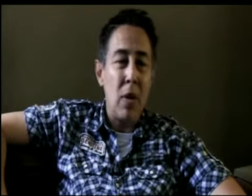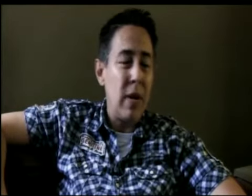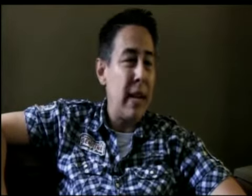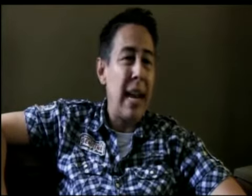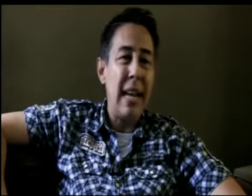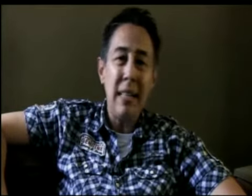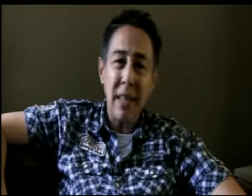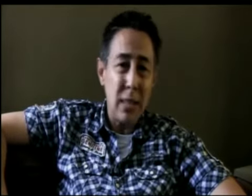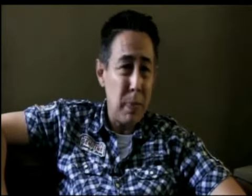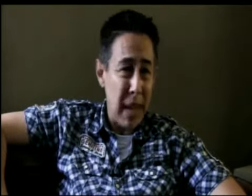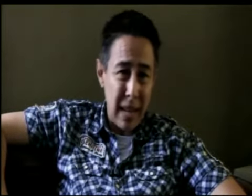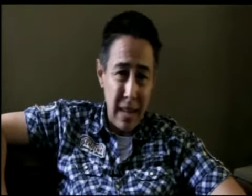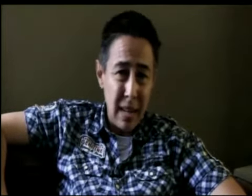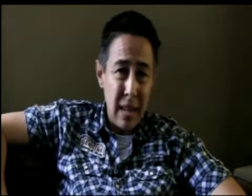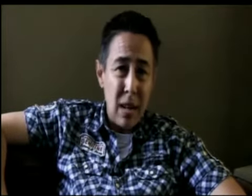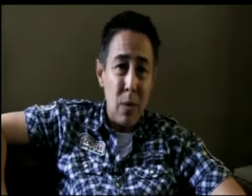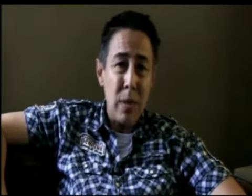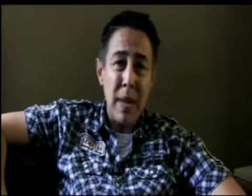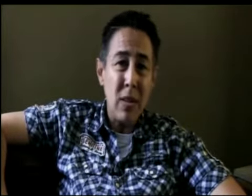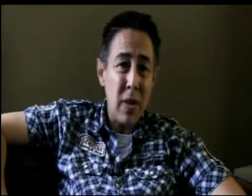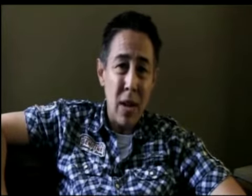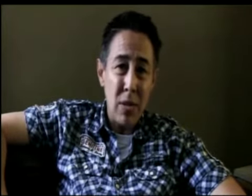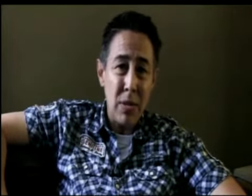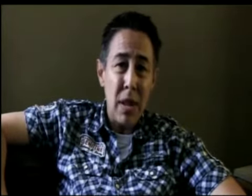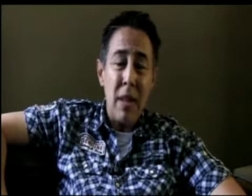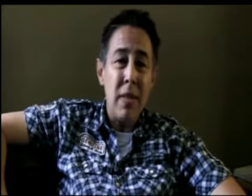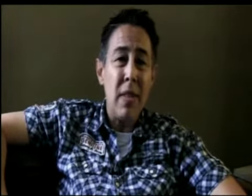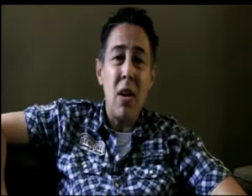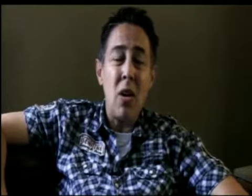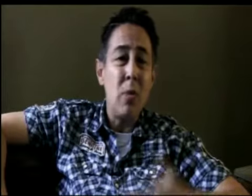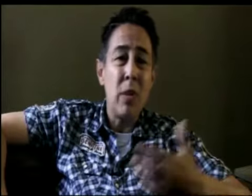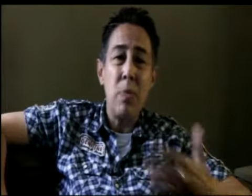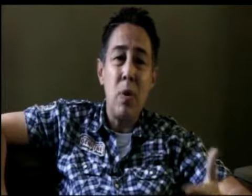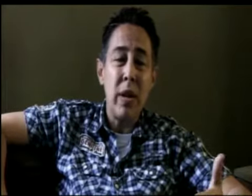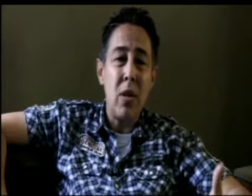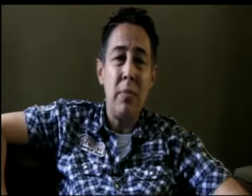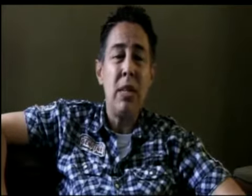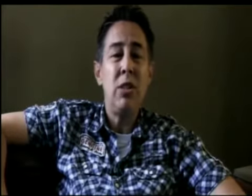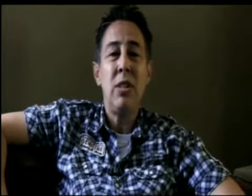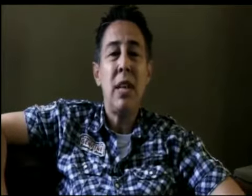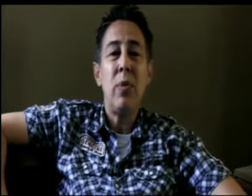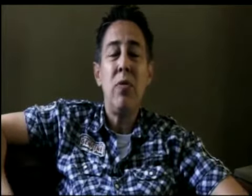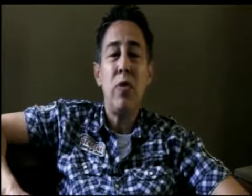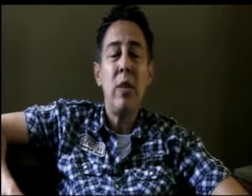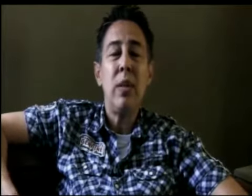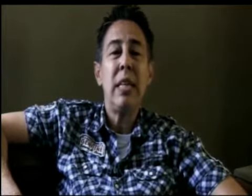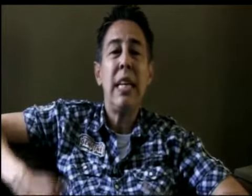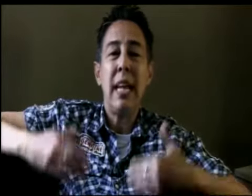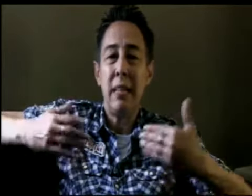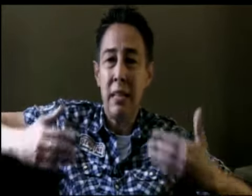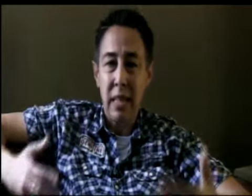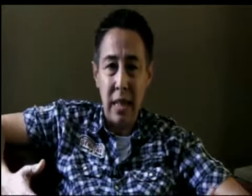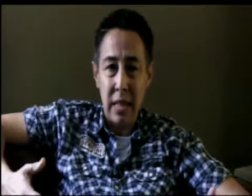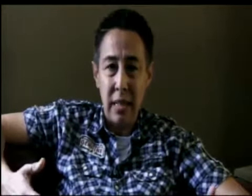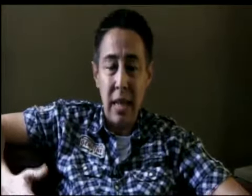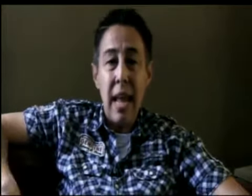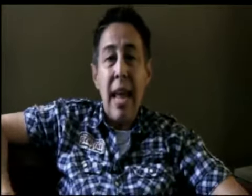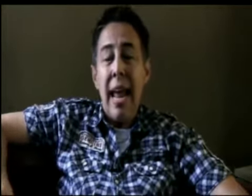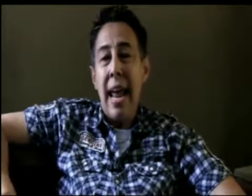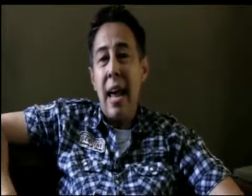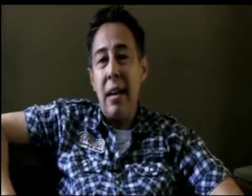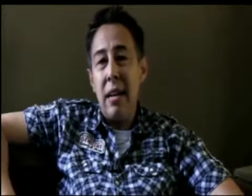that people are in any less pain with mental health than they are with a broken arm. It's just that we frequently can't see